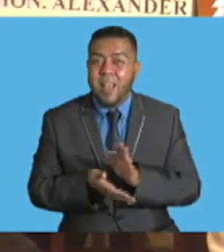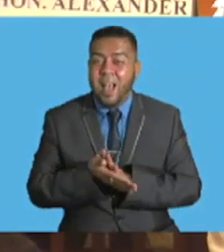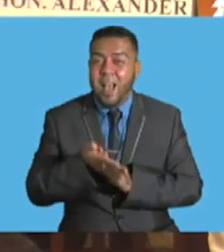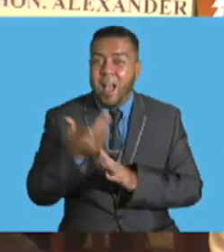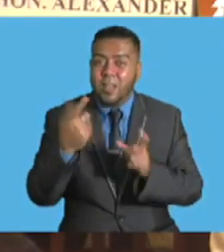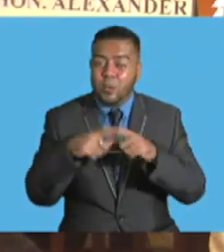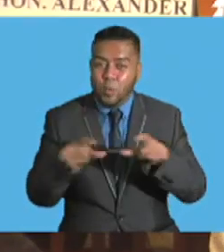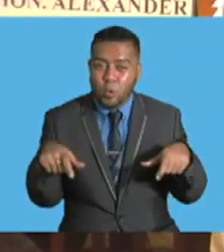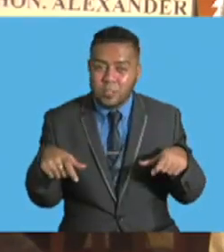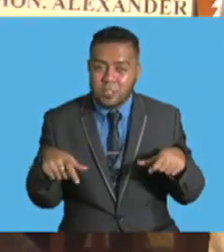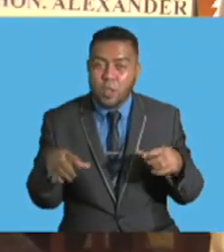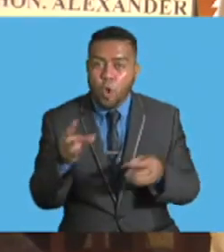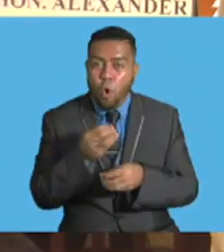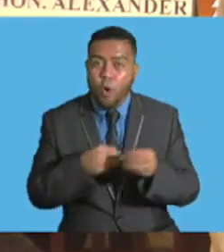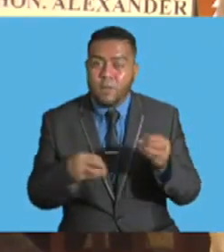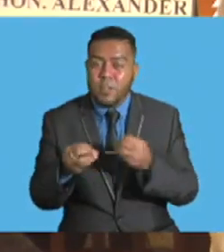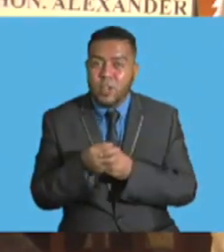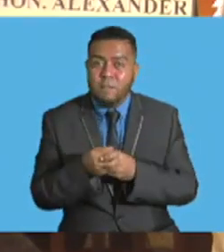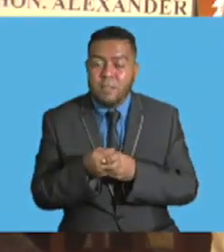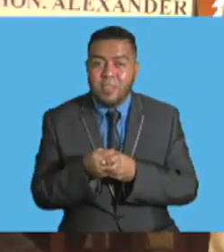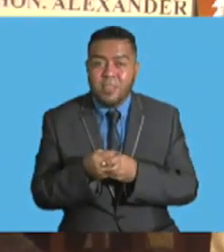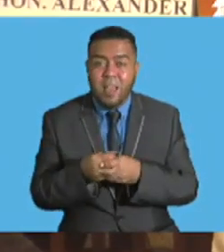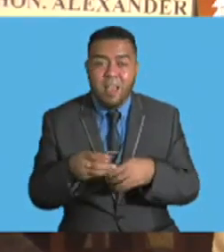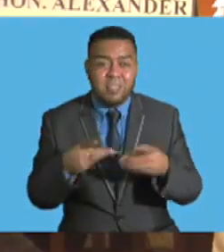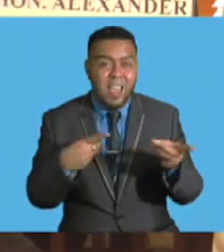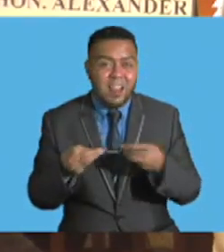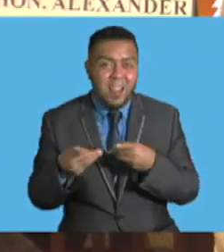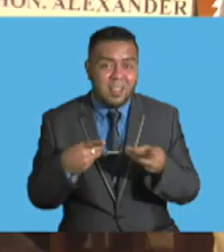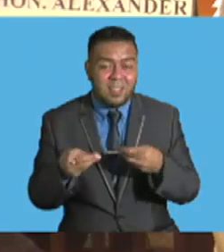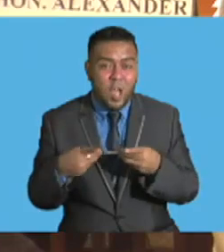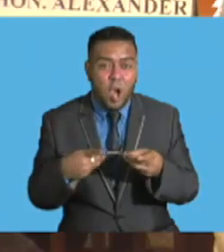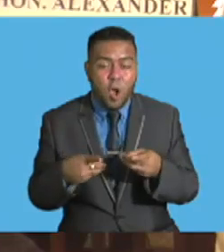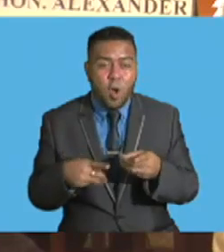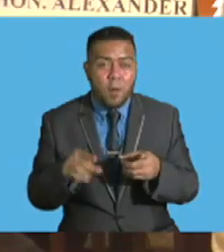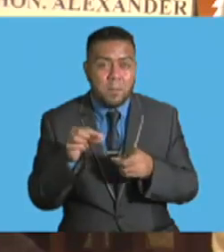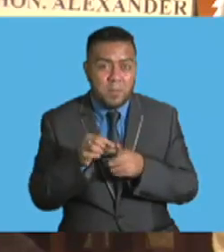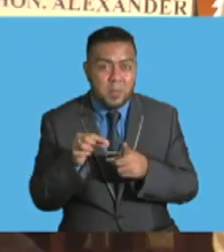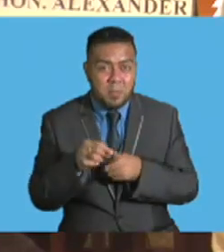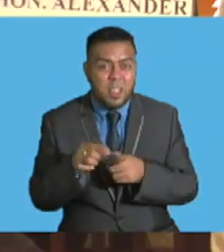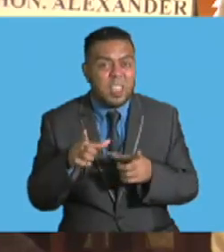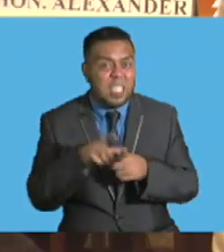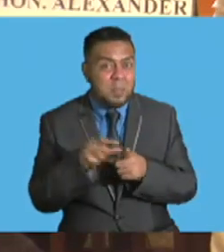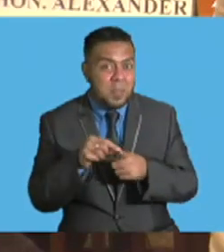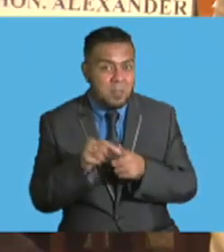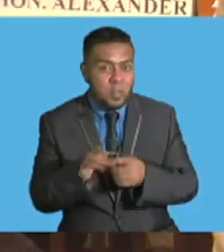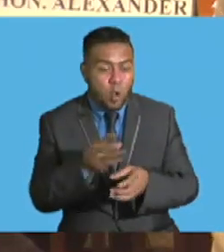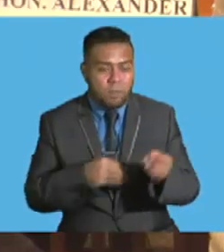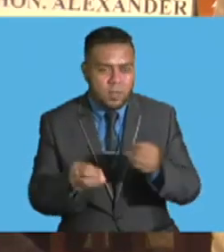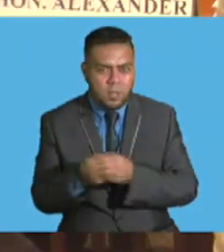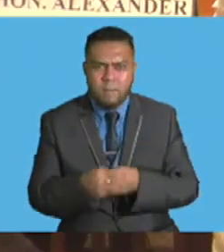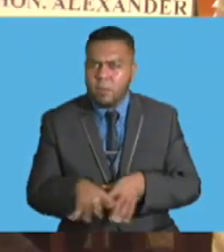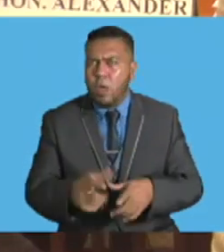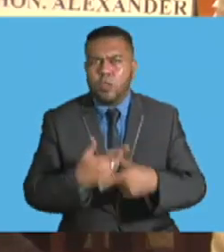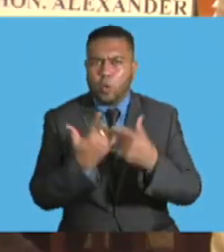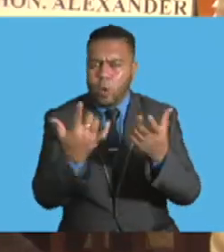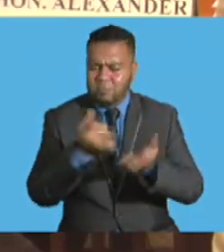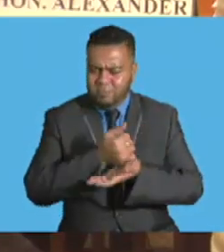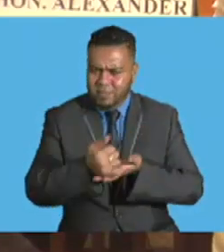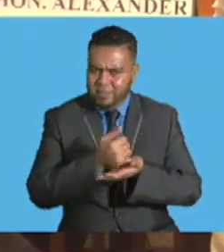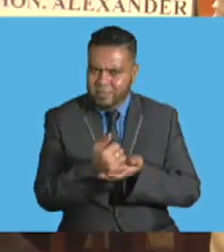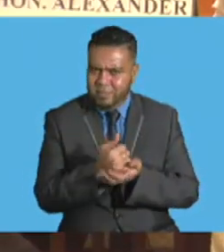Court, the Office of the Director of Public Prosecutions, I must commend them for the great statistics that